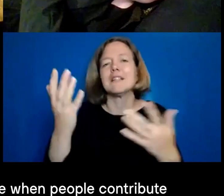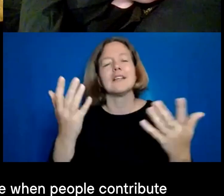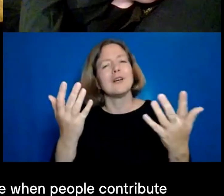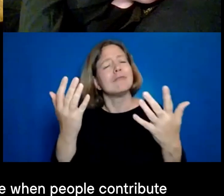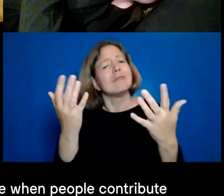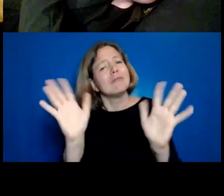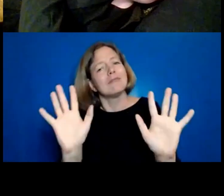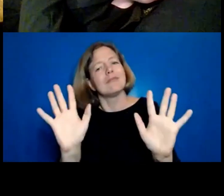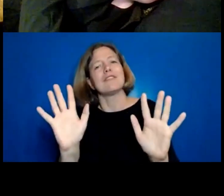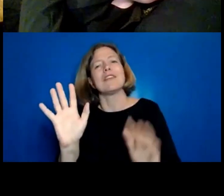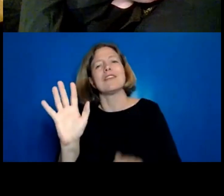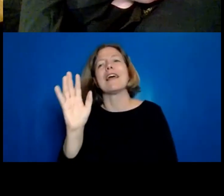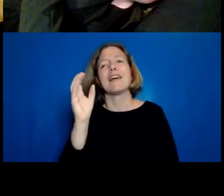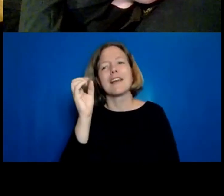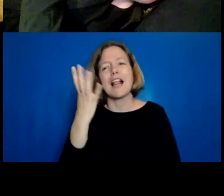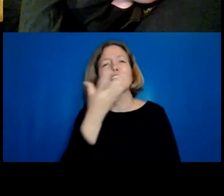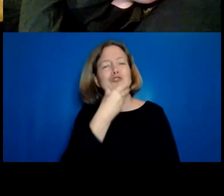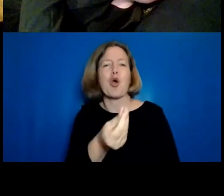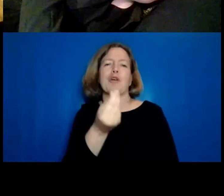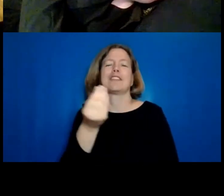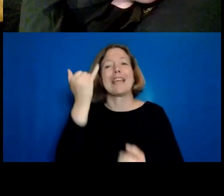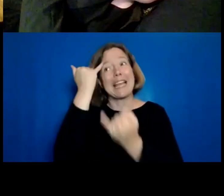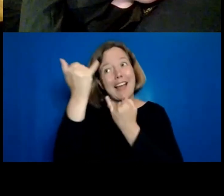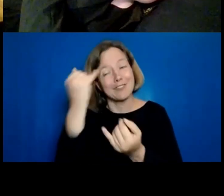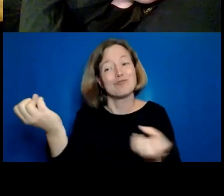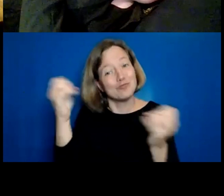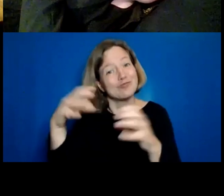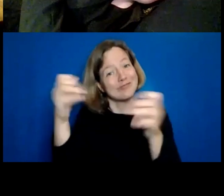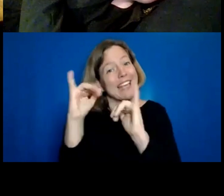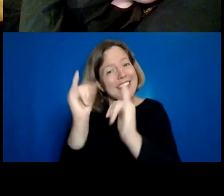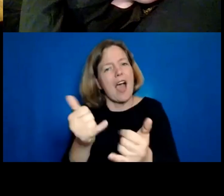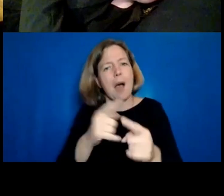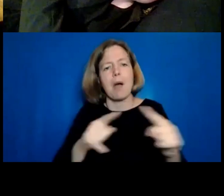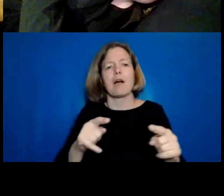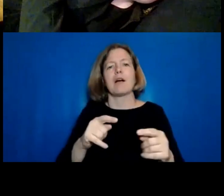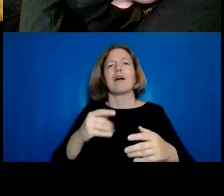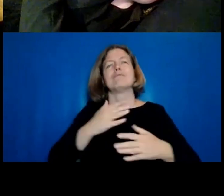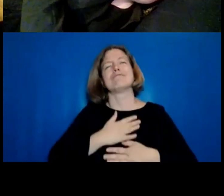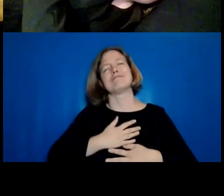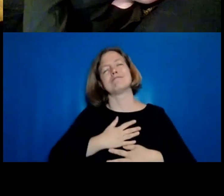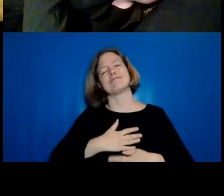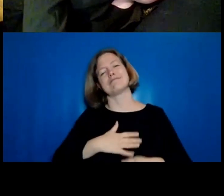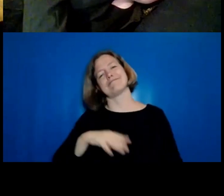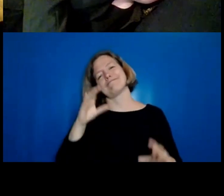own thoughts. It's also just fine to be in this space with us.